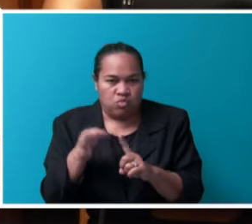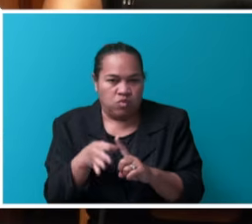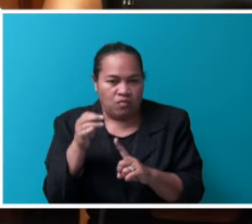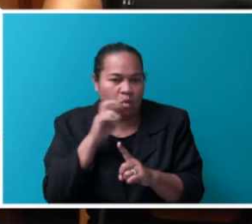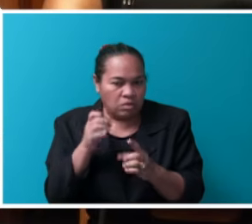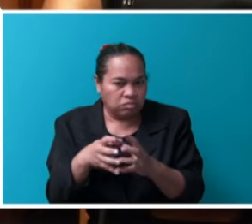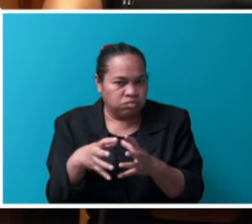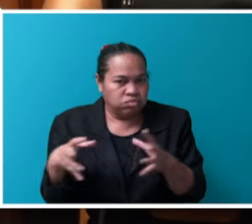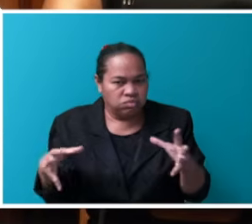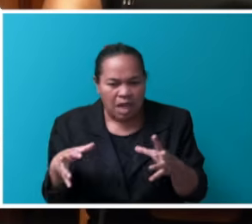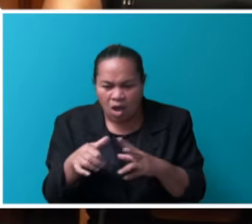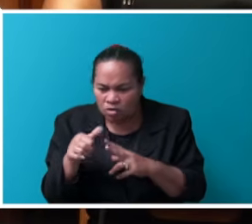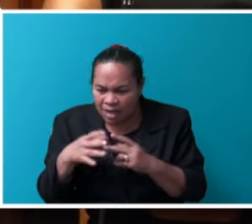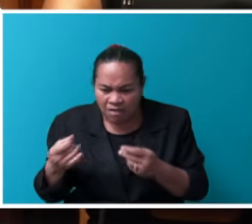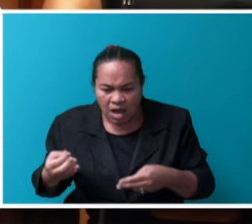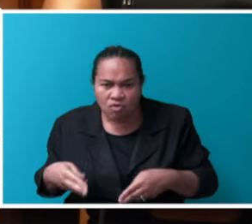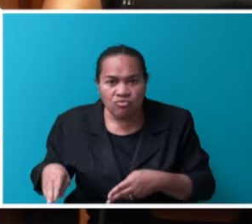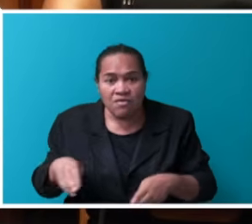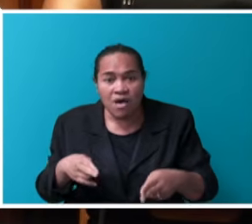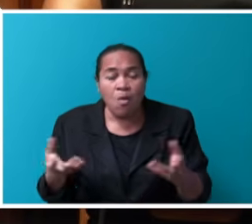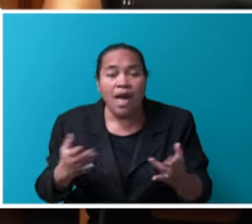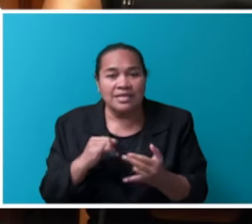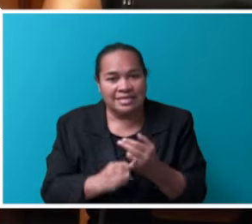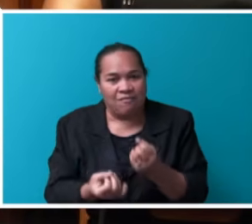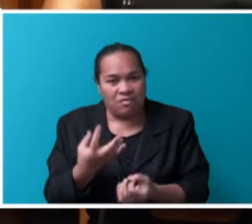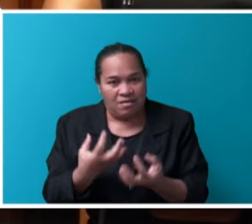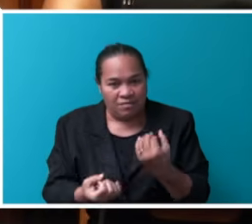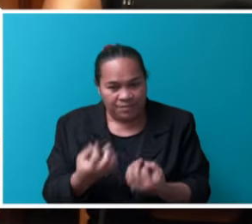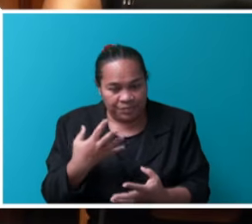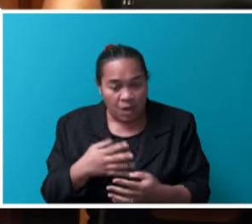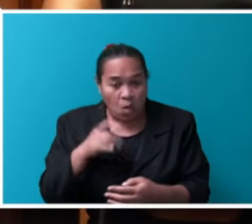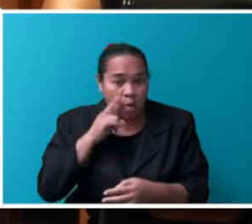Nain River in Sabu as well. In addition, the Water Authority